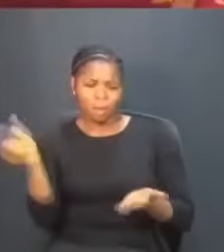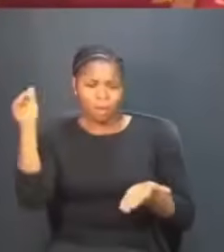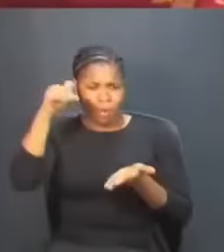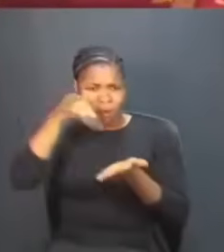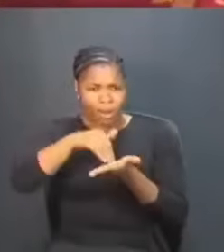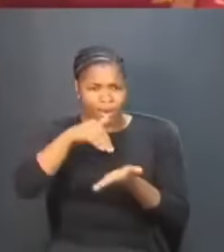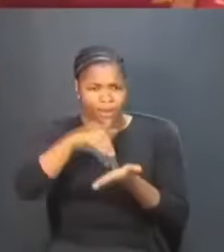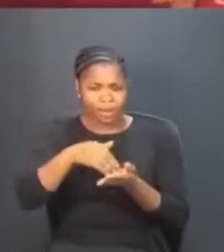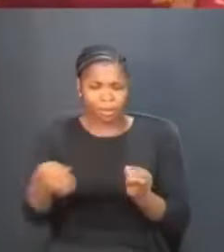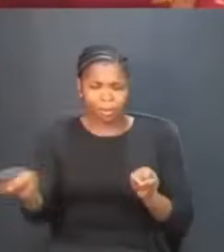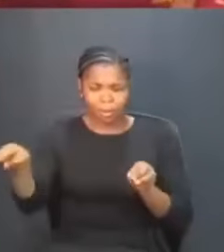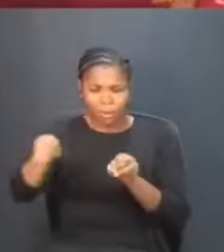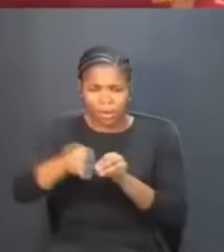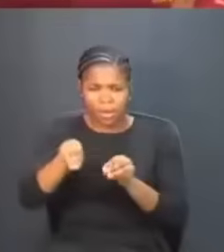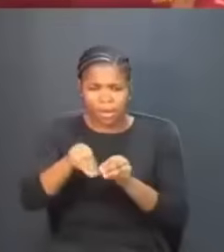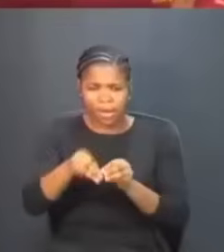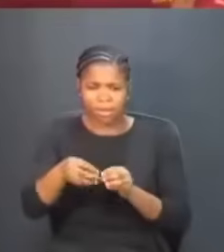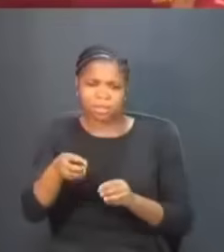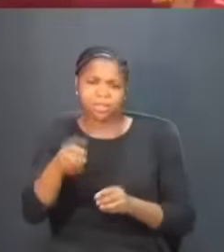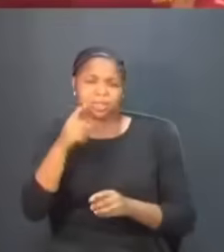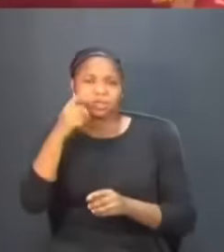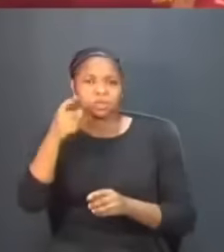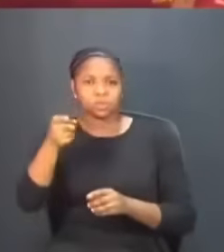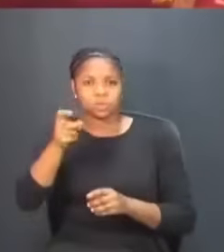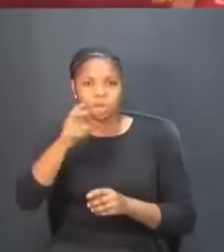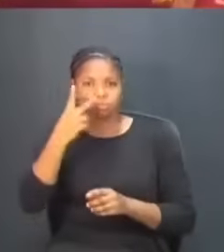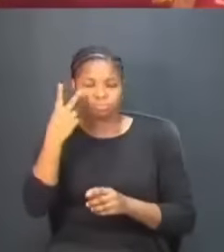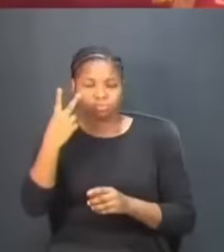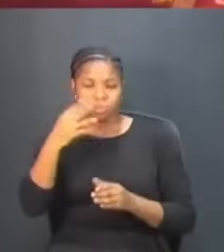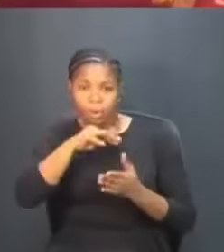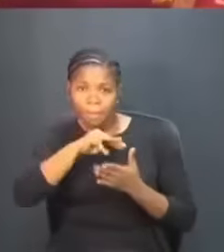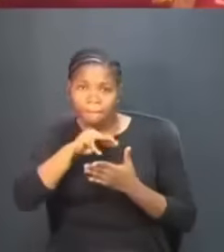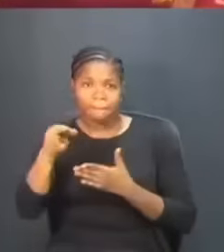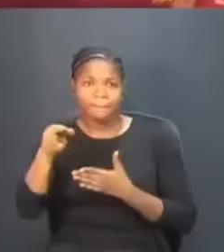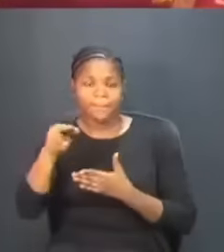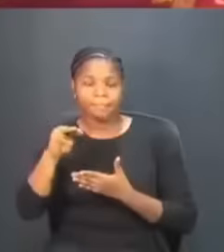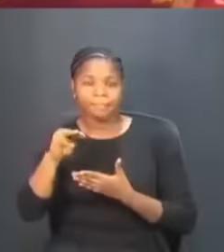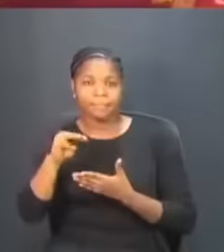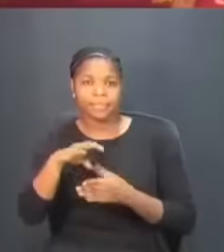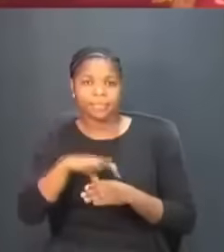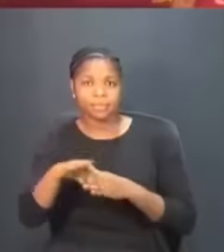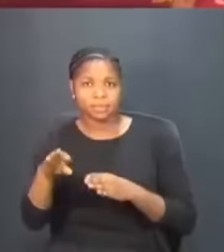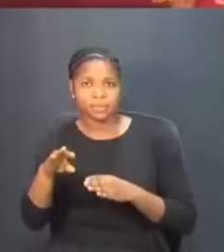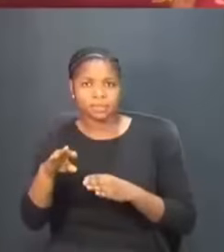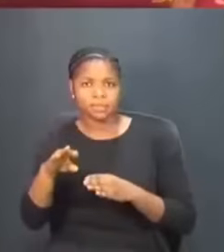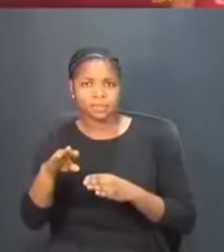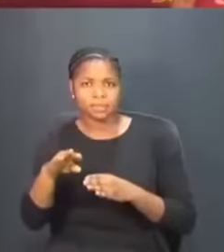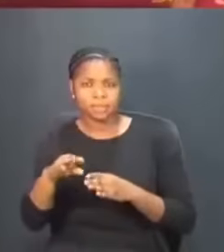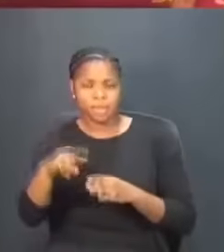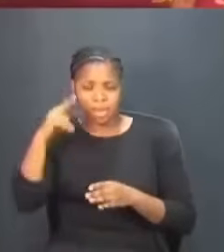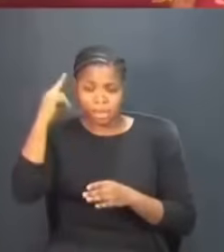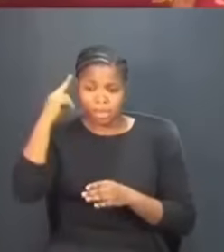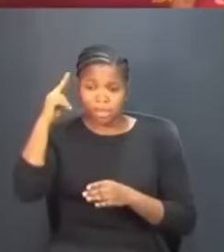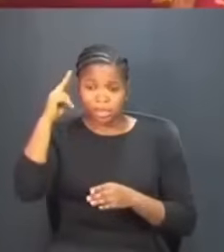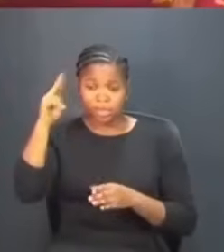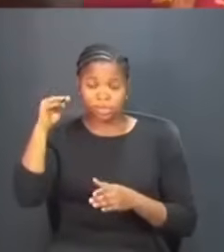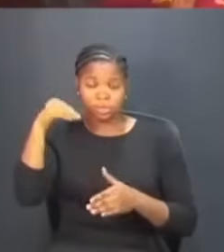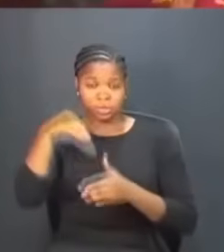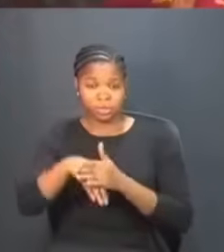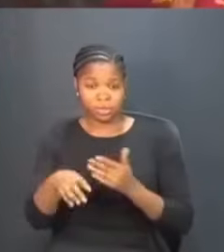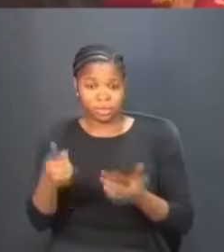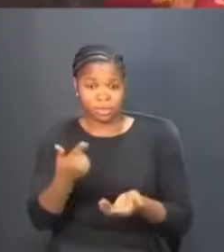first time in the history of our country that Ghana is building food buffer against emergencies.